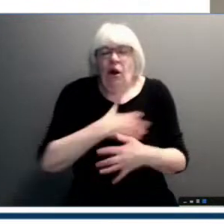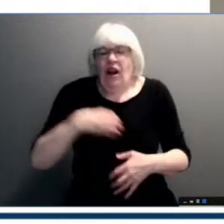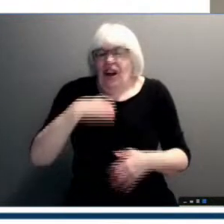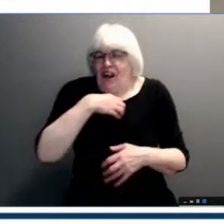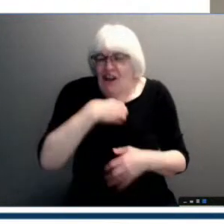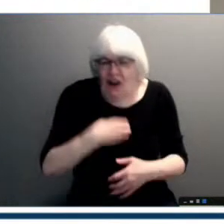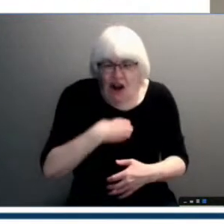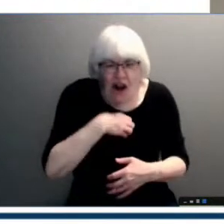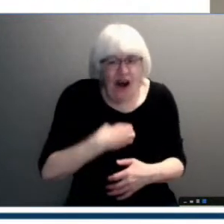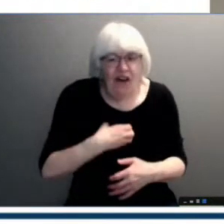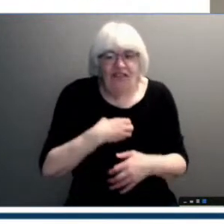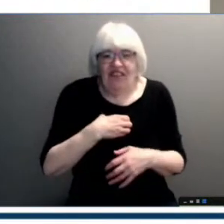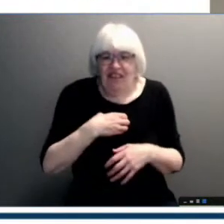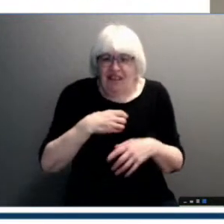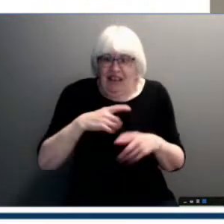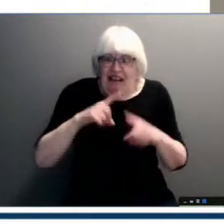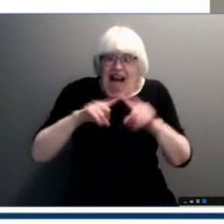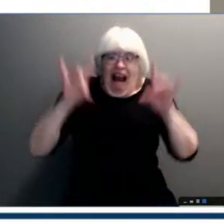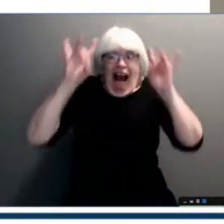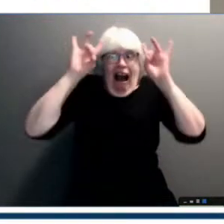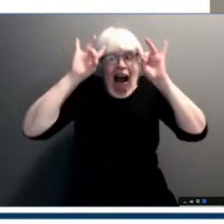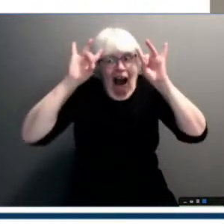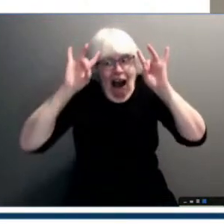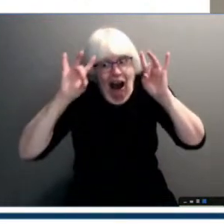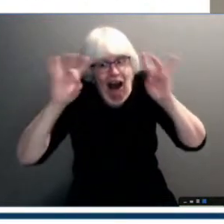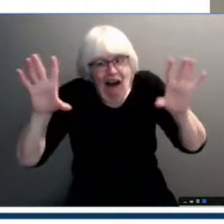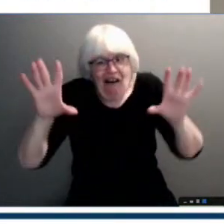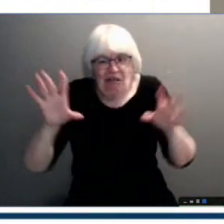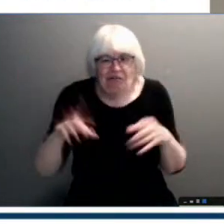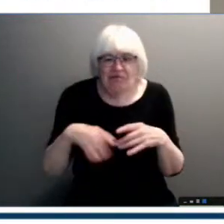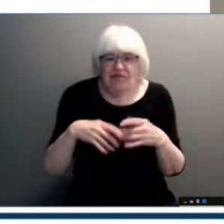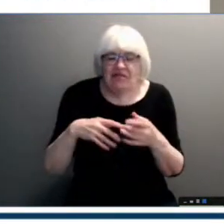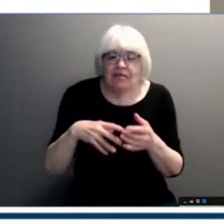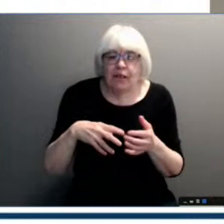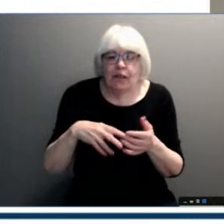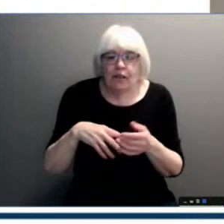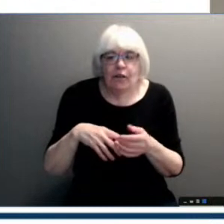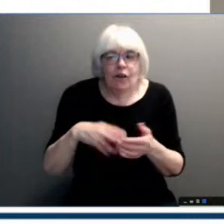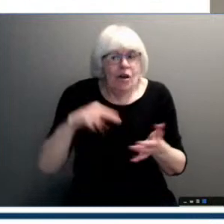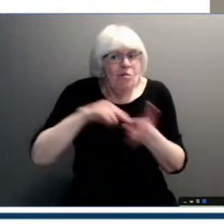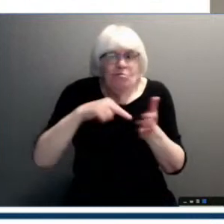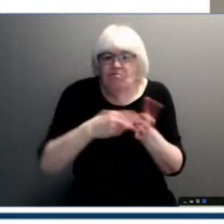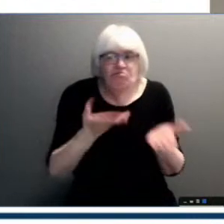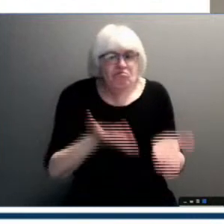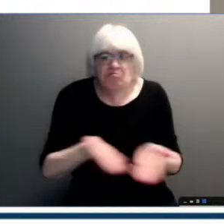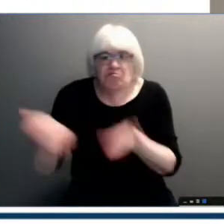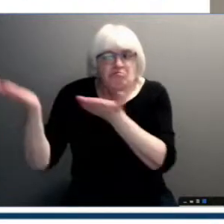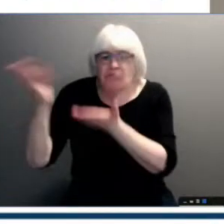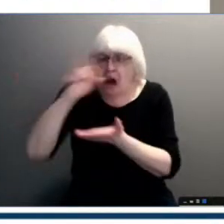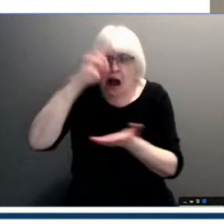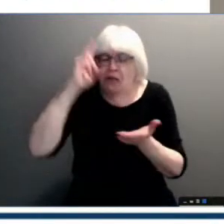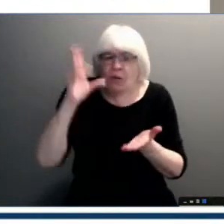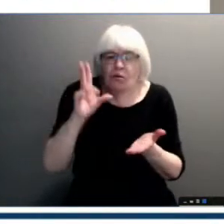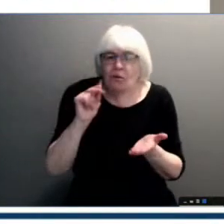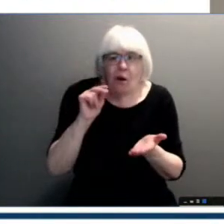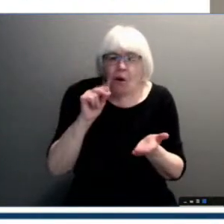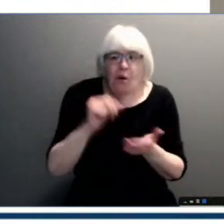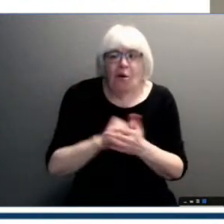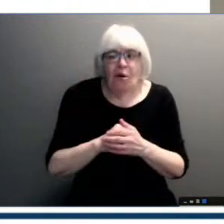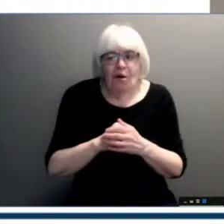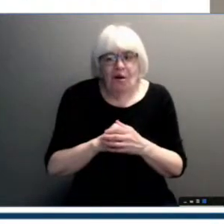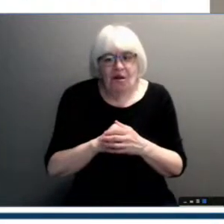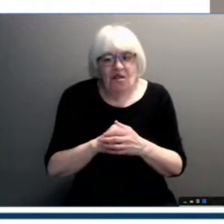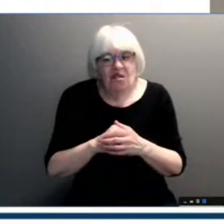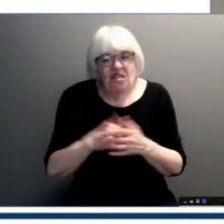you're not sick enough to end up in the hospital. Doesn't mean that we can just dismiss that illness, as well as what the Premier has said before about